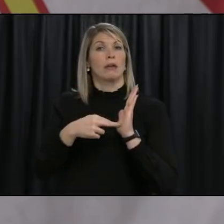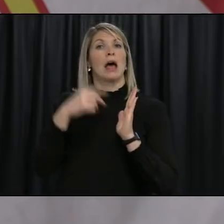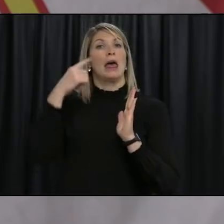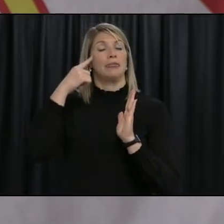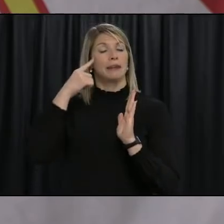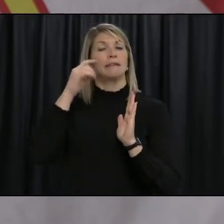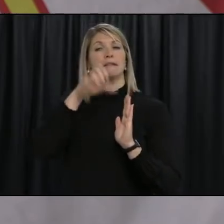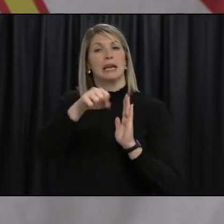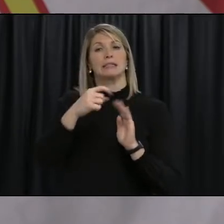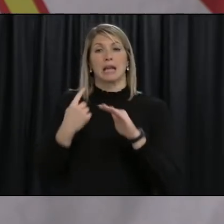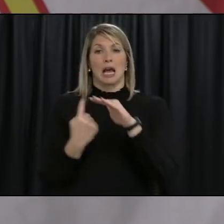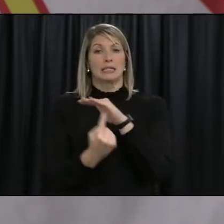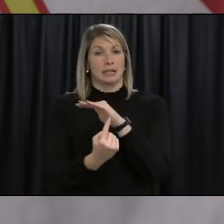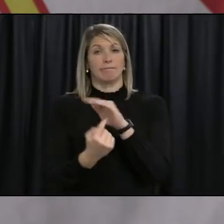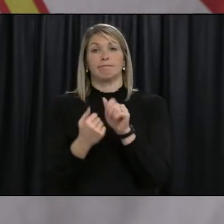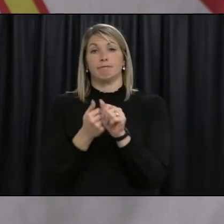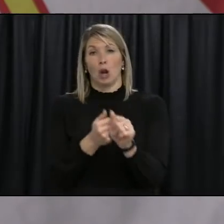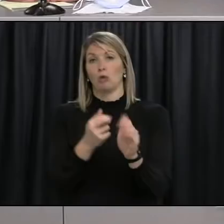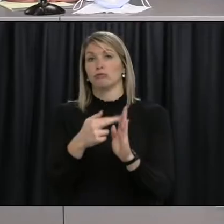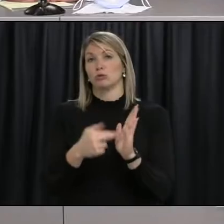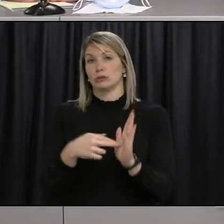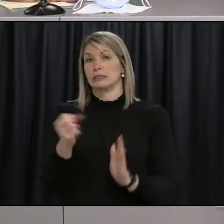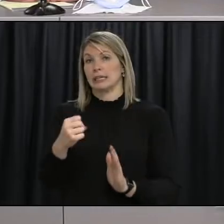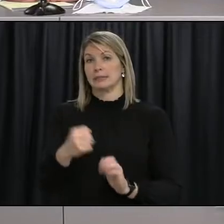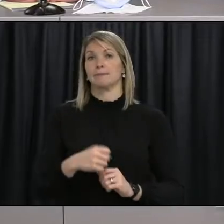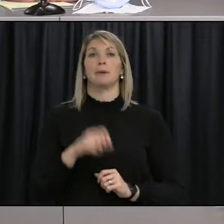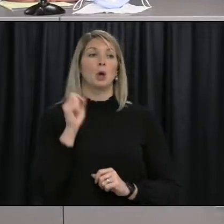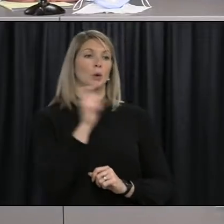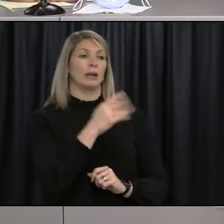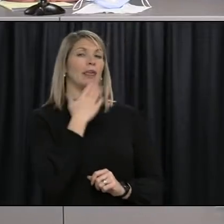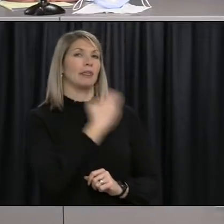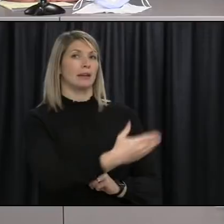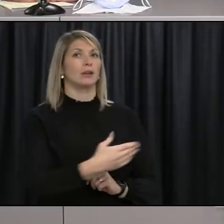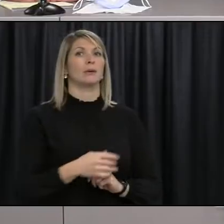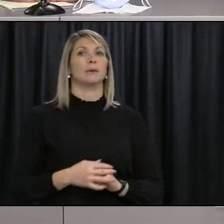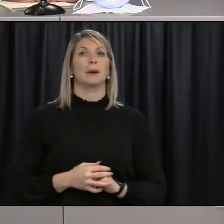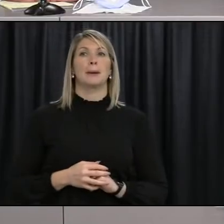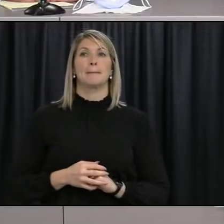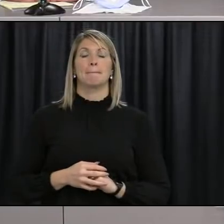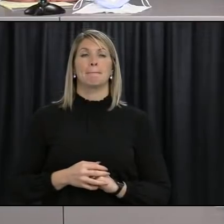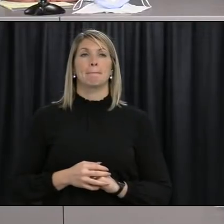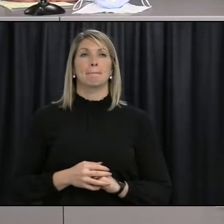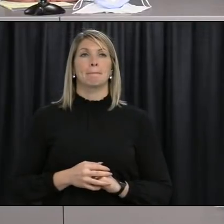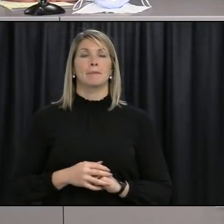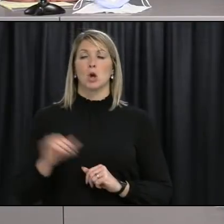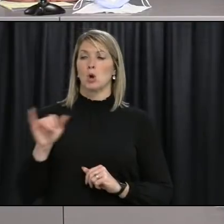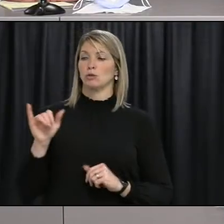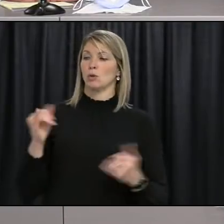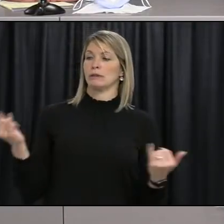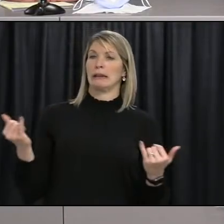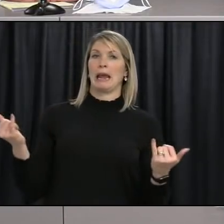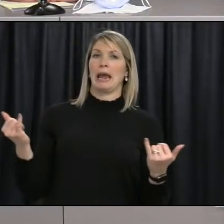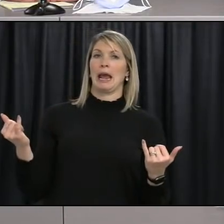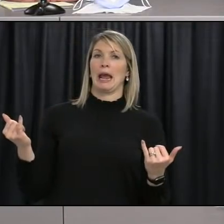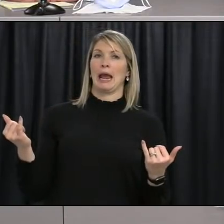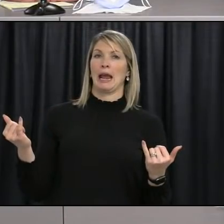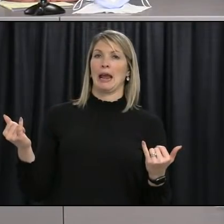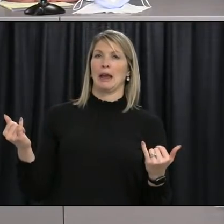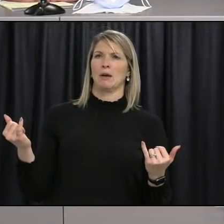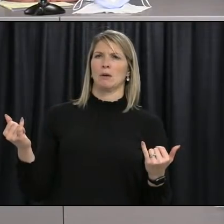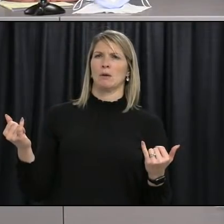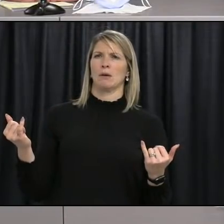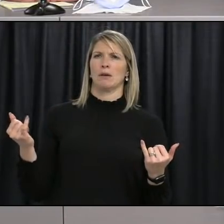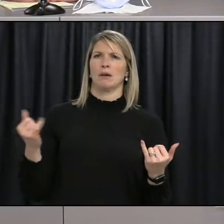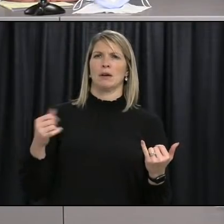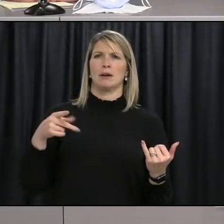Okay, perfect. Thank you. And earlier today, Pfizer released some more data about their